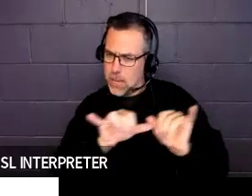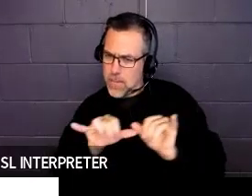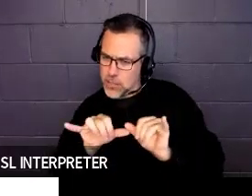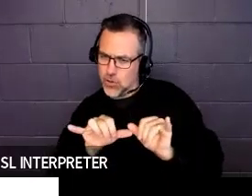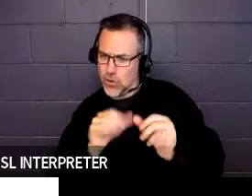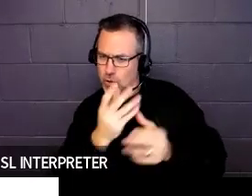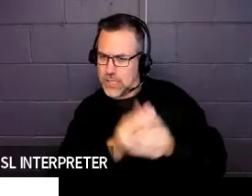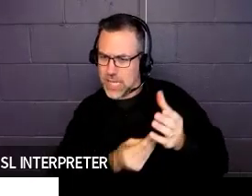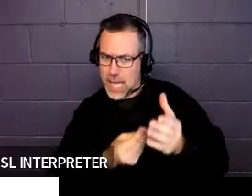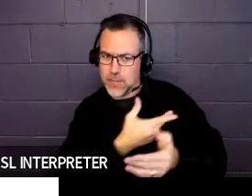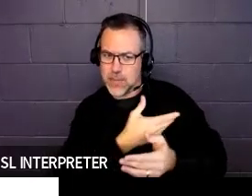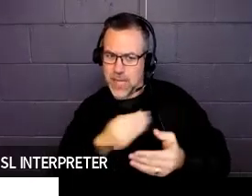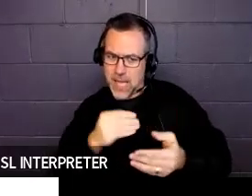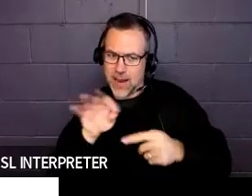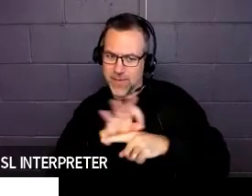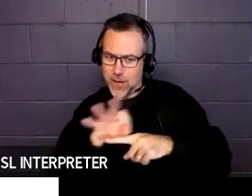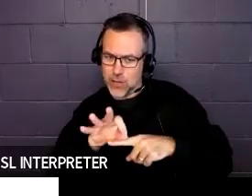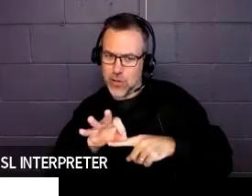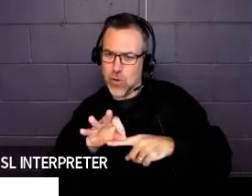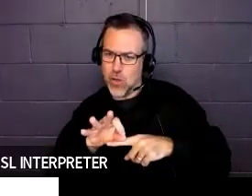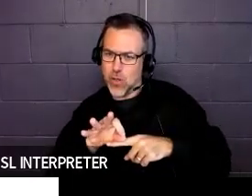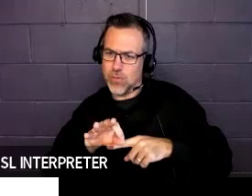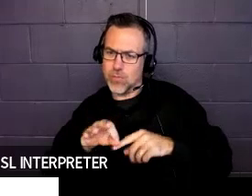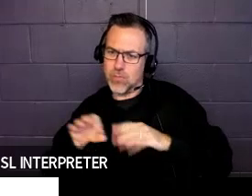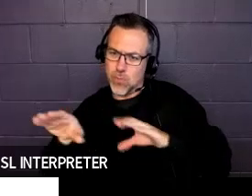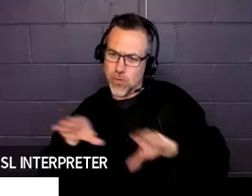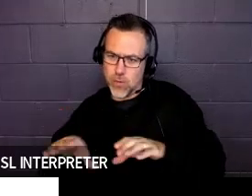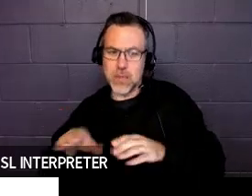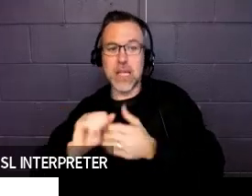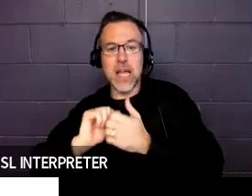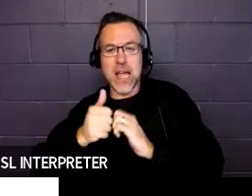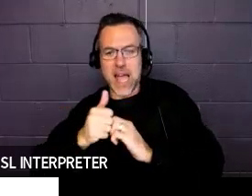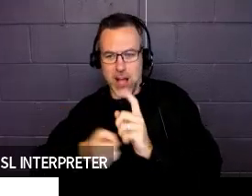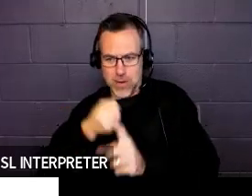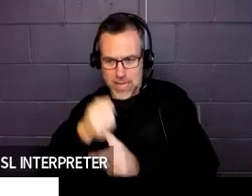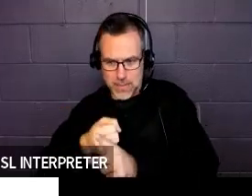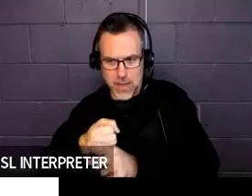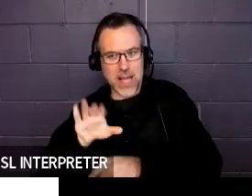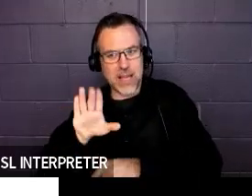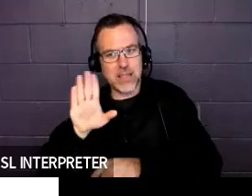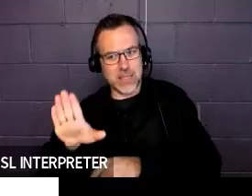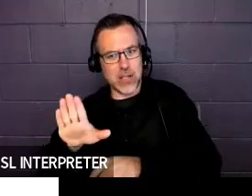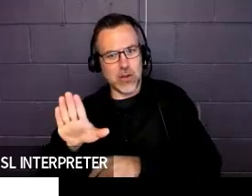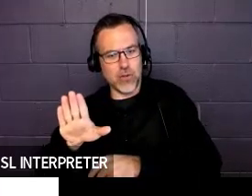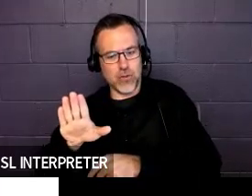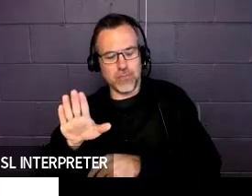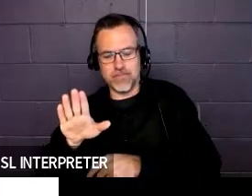functional performance and how they affect the child's involvement in the general ed curriculum.